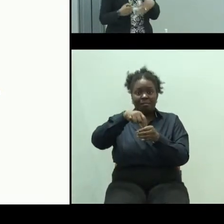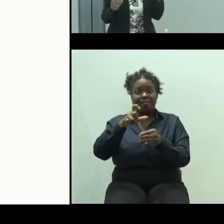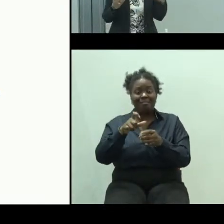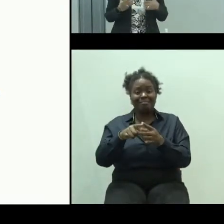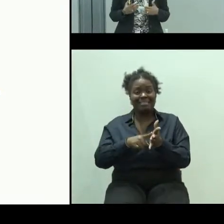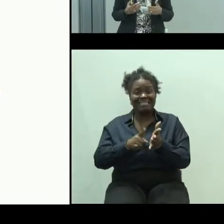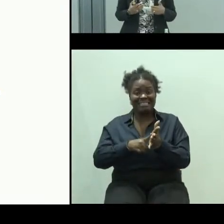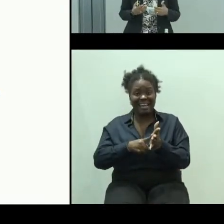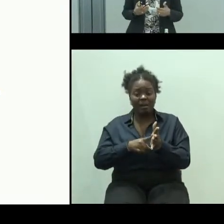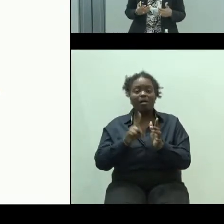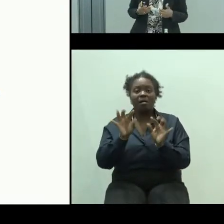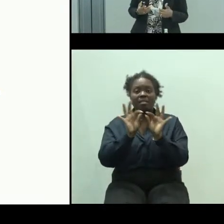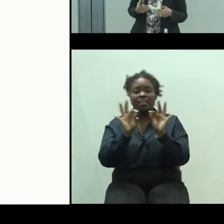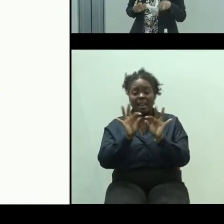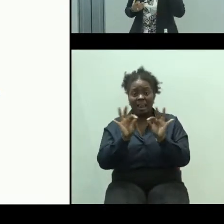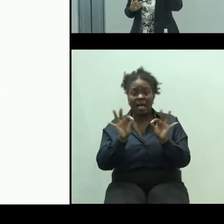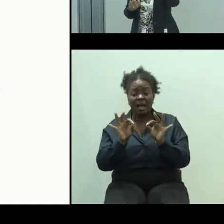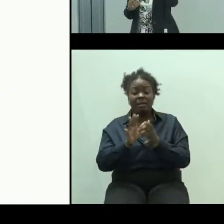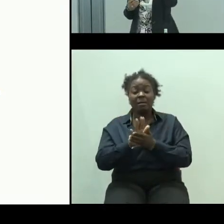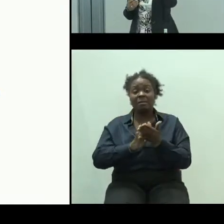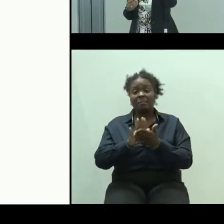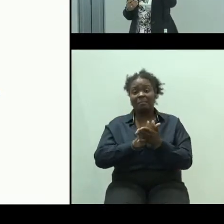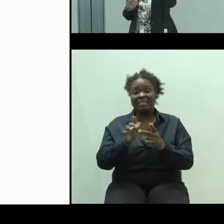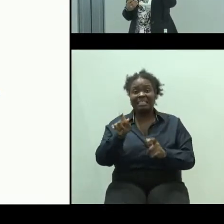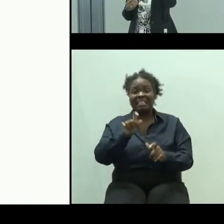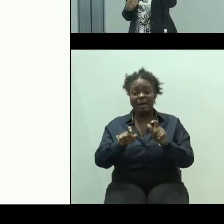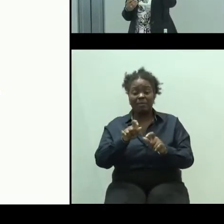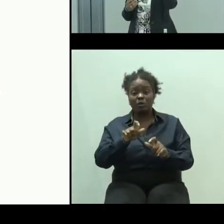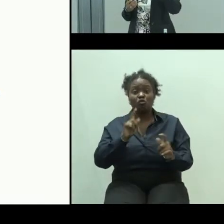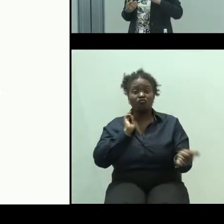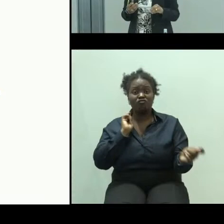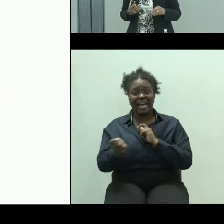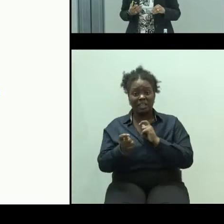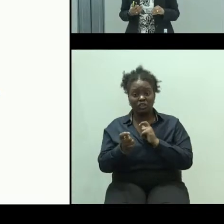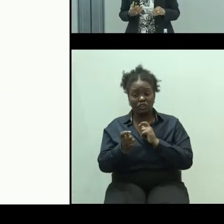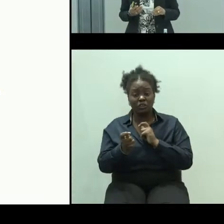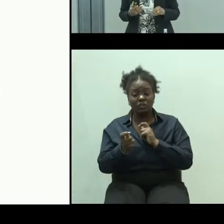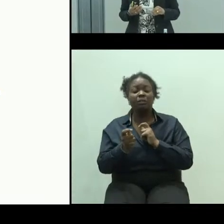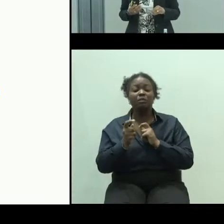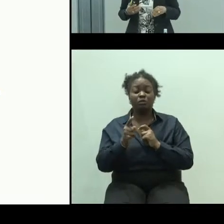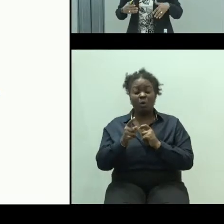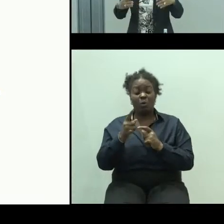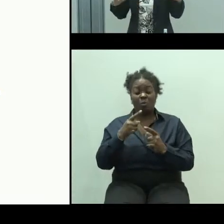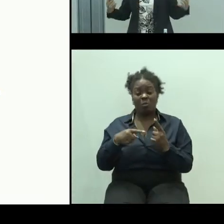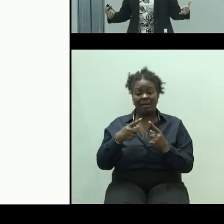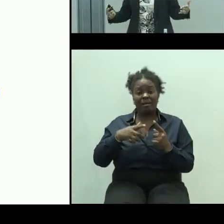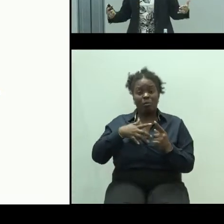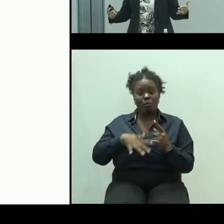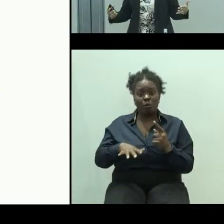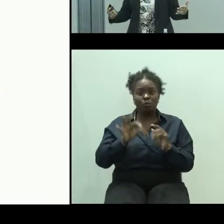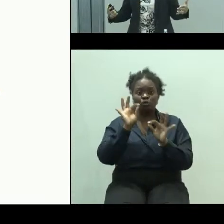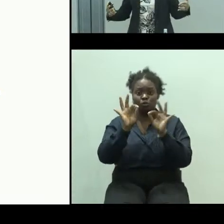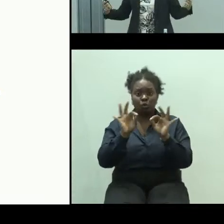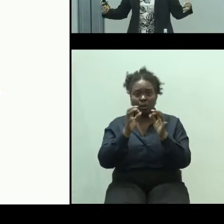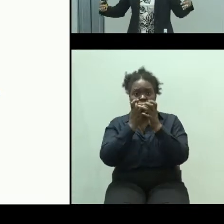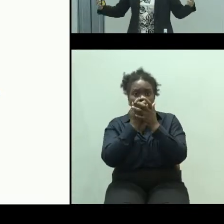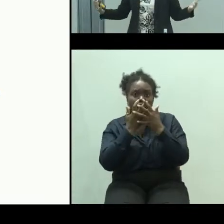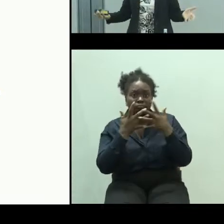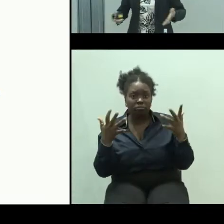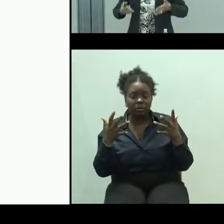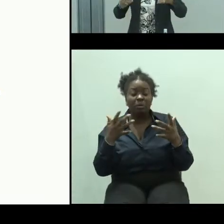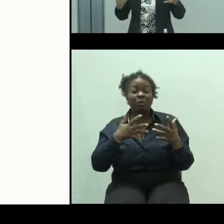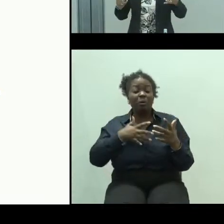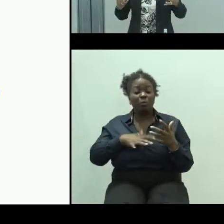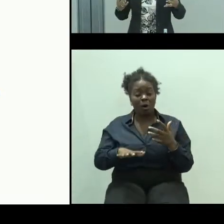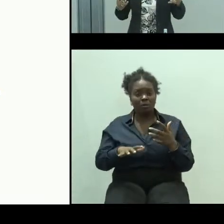them represent chemical reactions. So when I say increasing the nodes or increasing those dots, what we're trying to do is to find